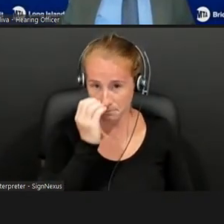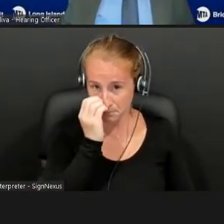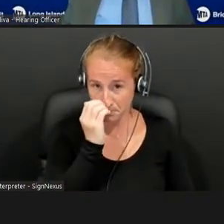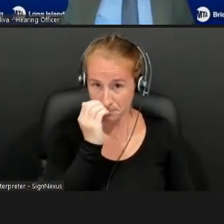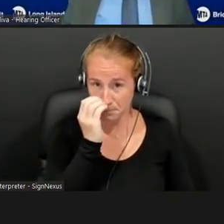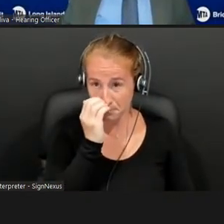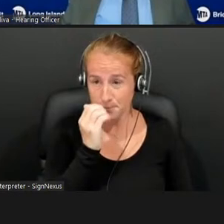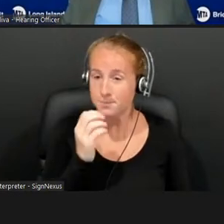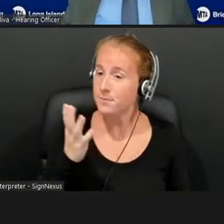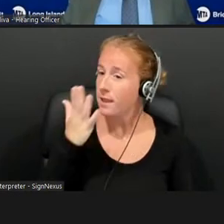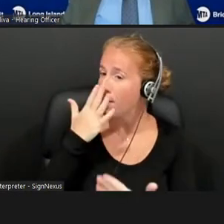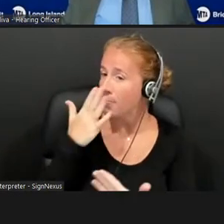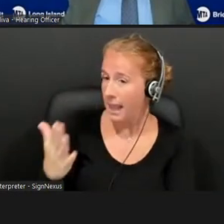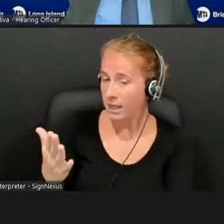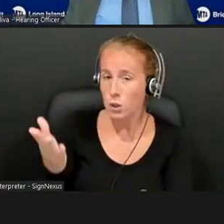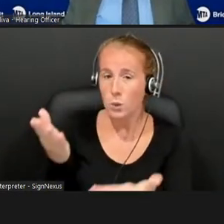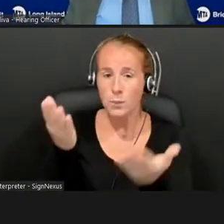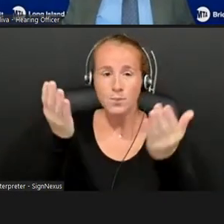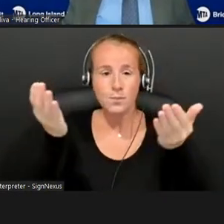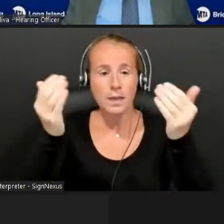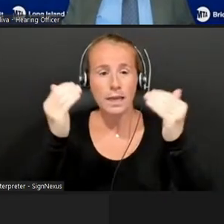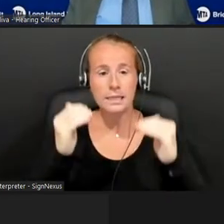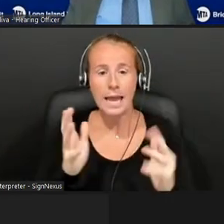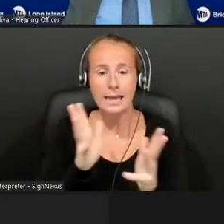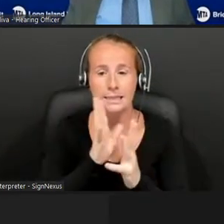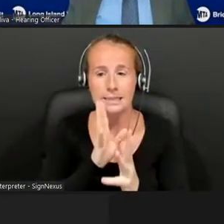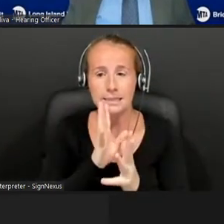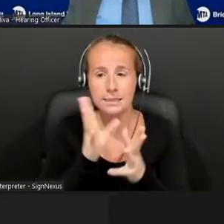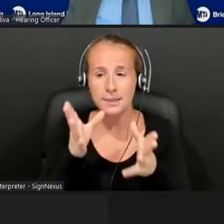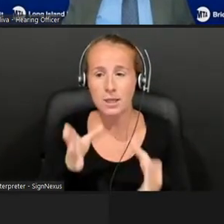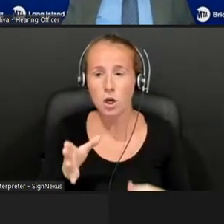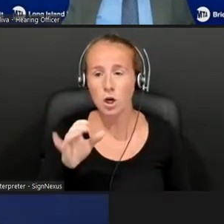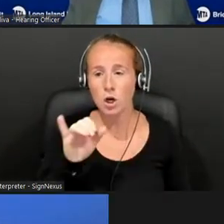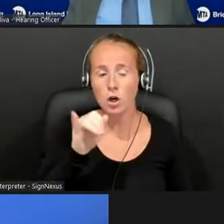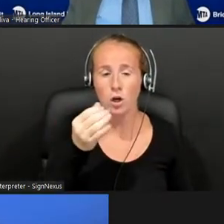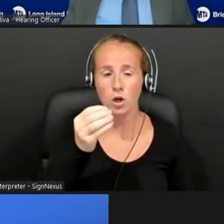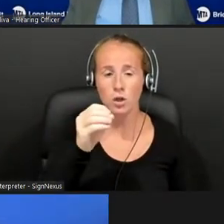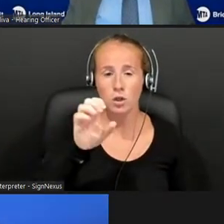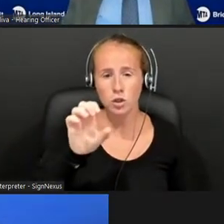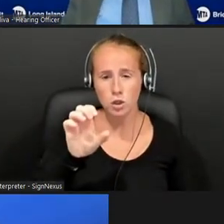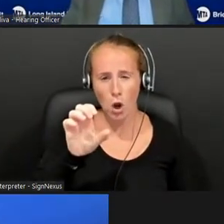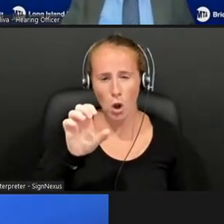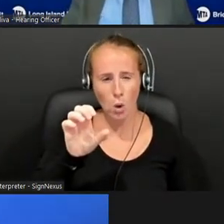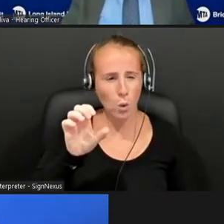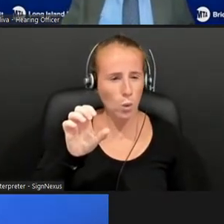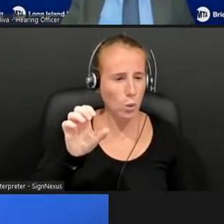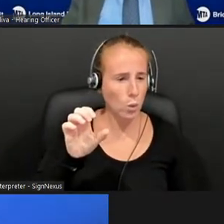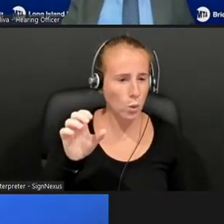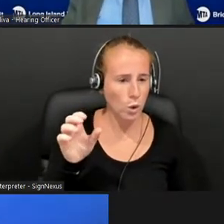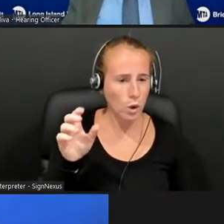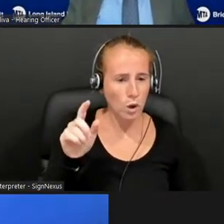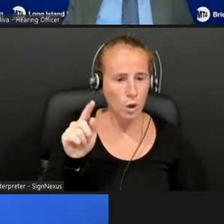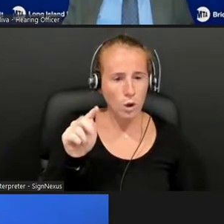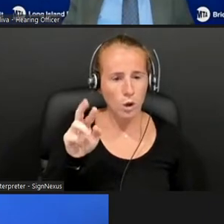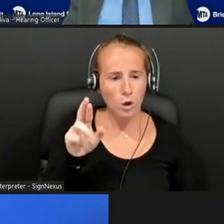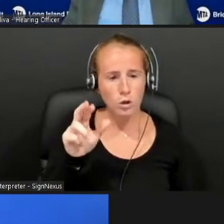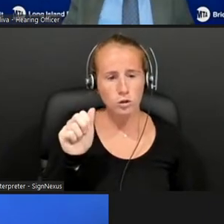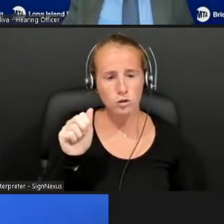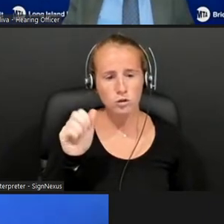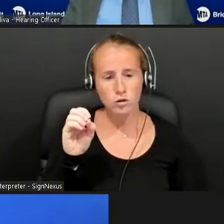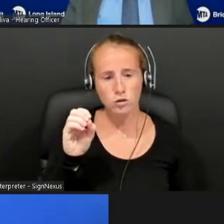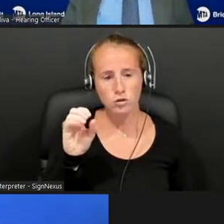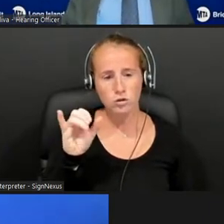thank you our next speaker is Joe troiano followed by Christopher Thomas